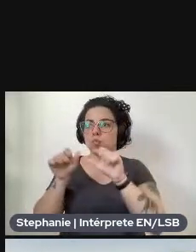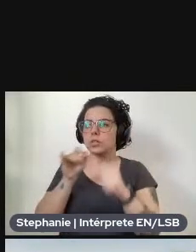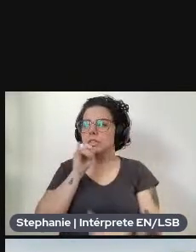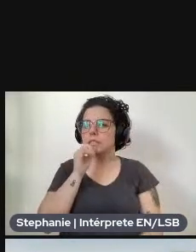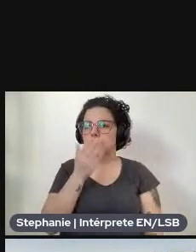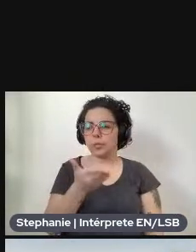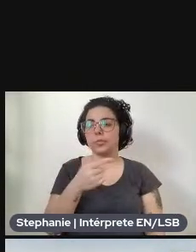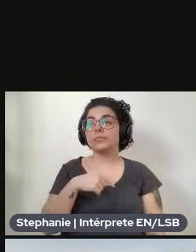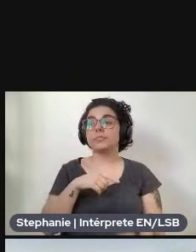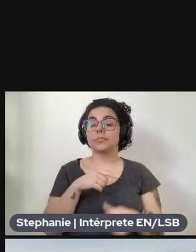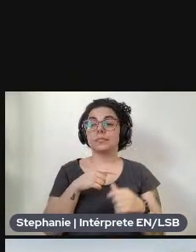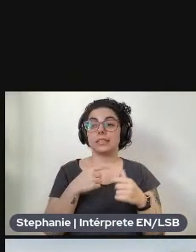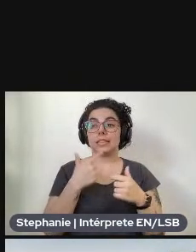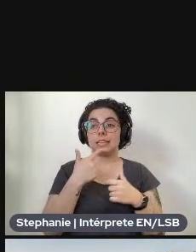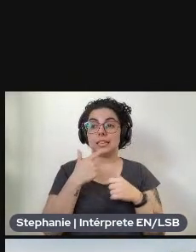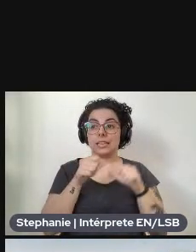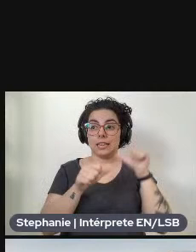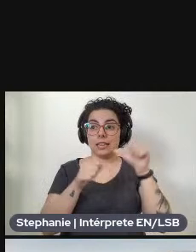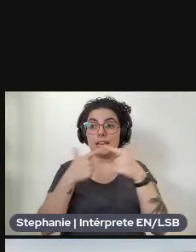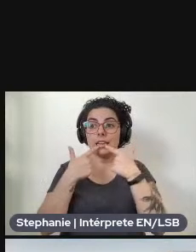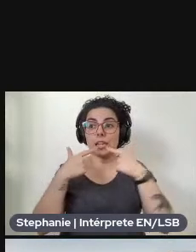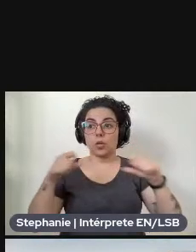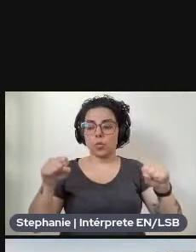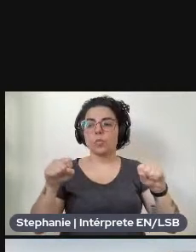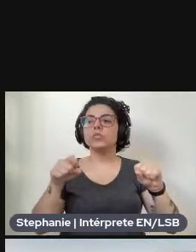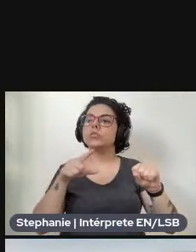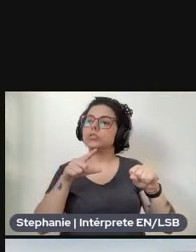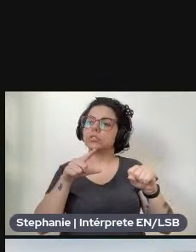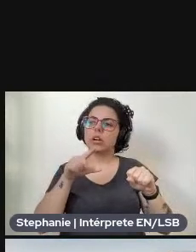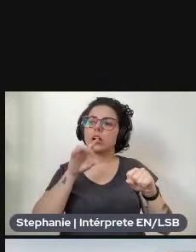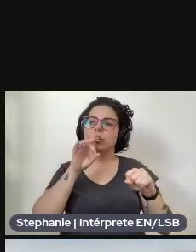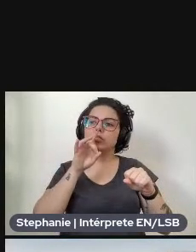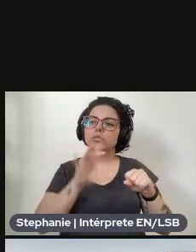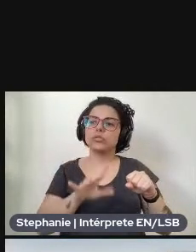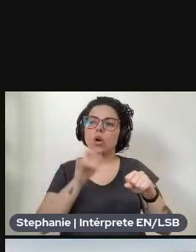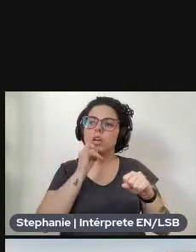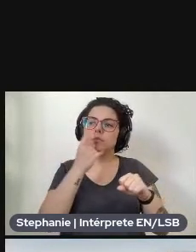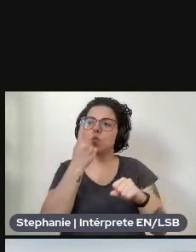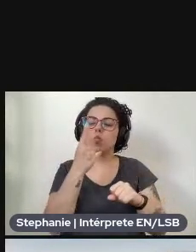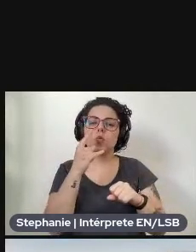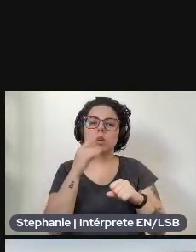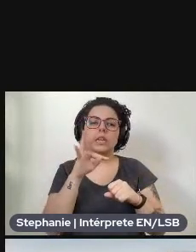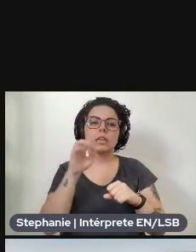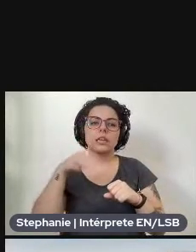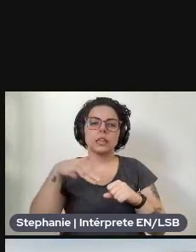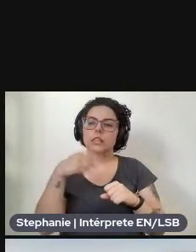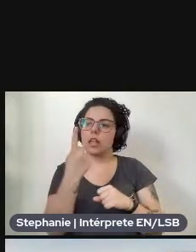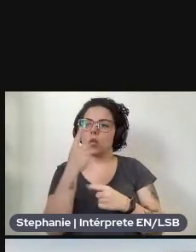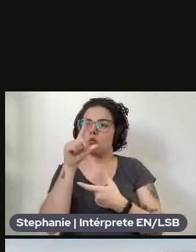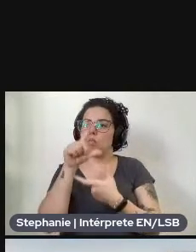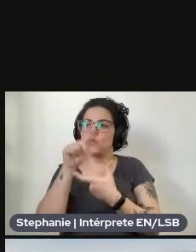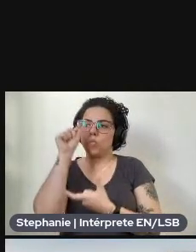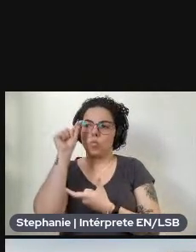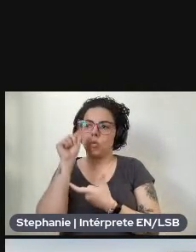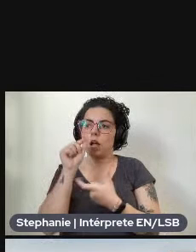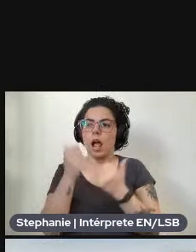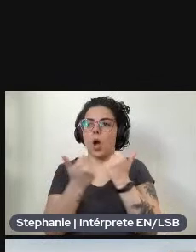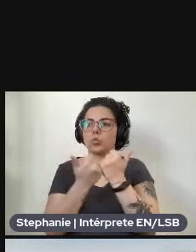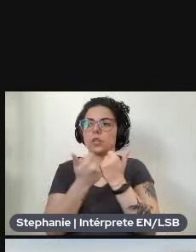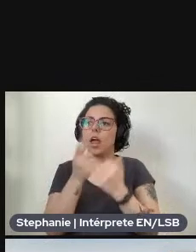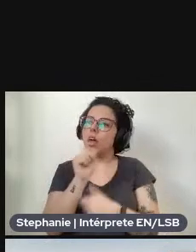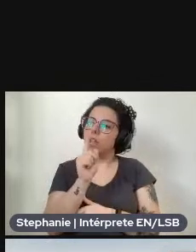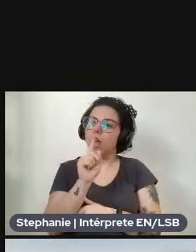linguistic change, it does not only apply to particular linguistic item, for instance, one particular auxiliary, but it